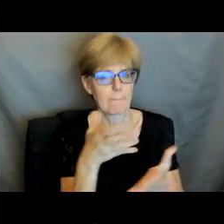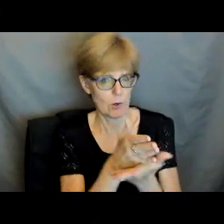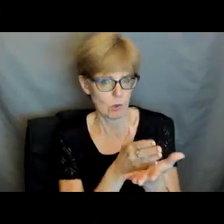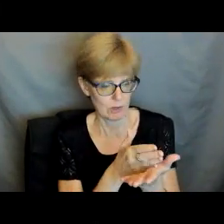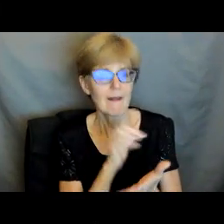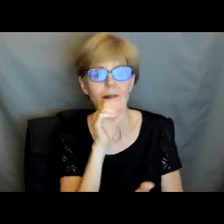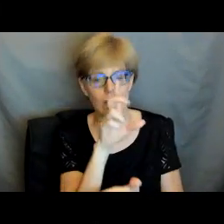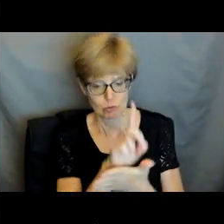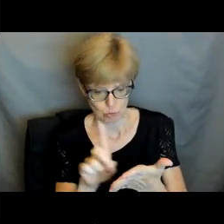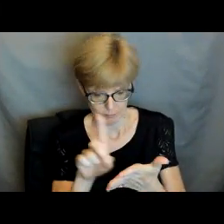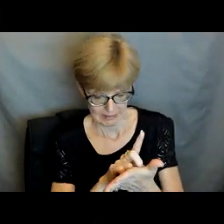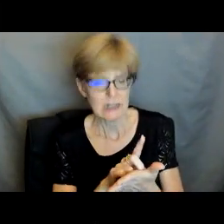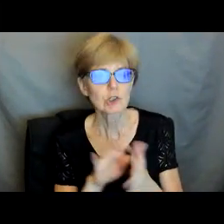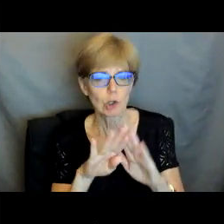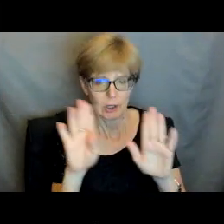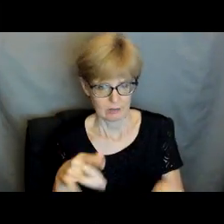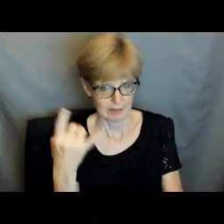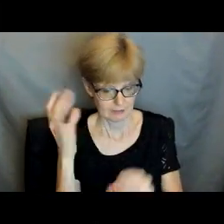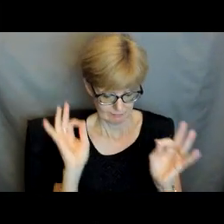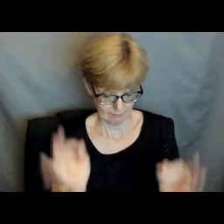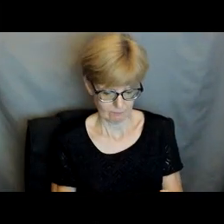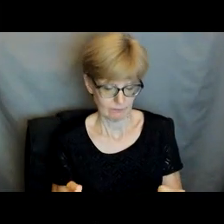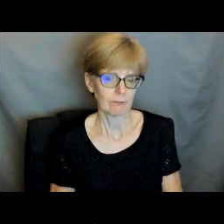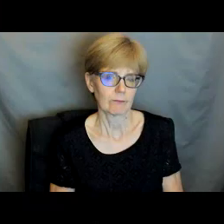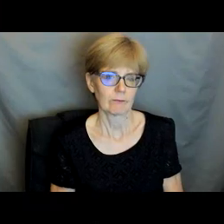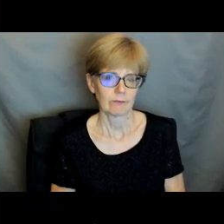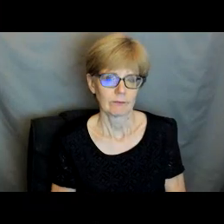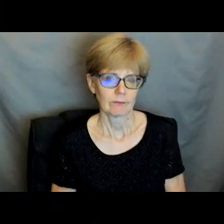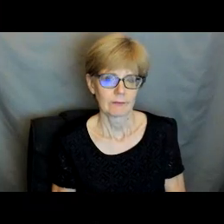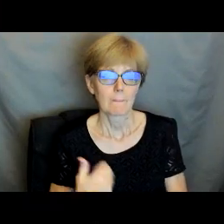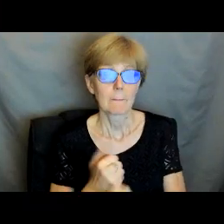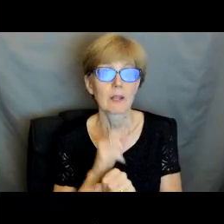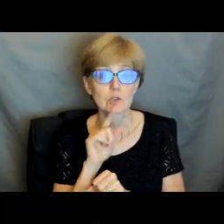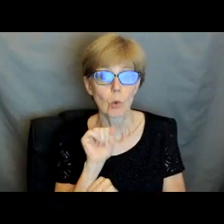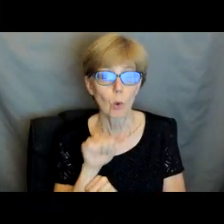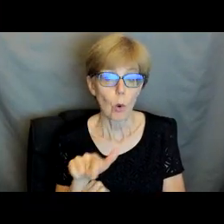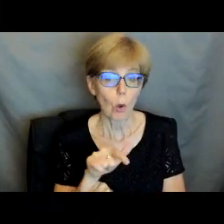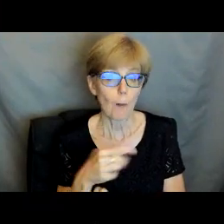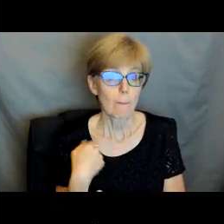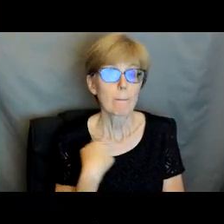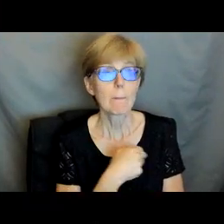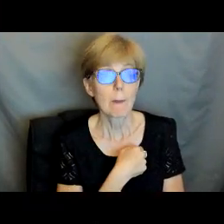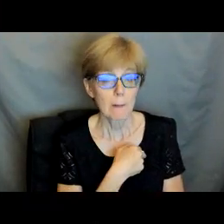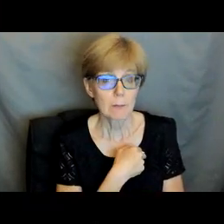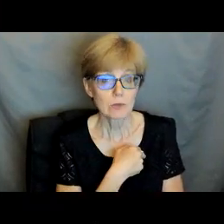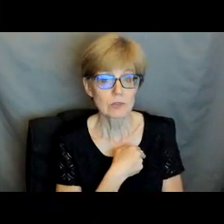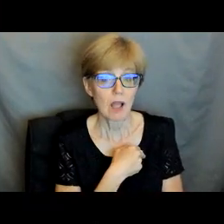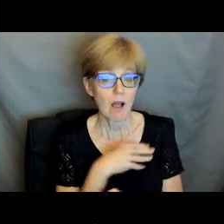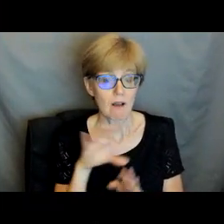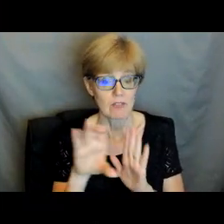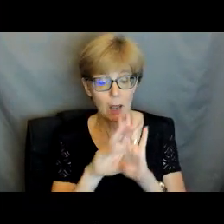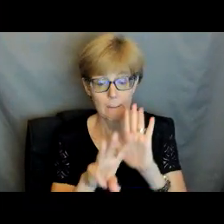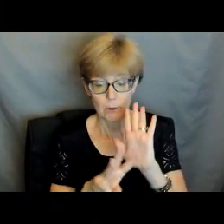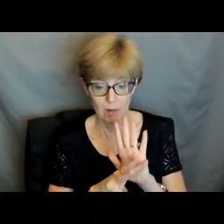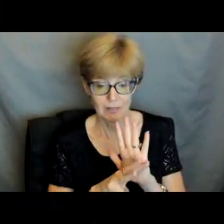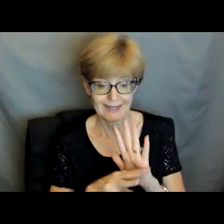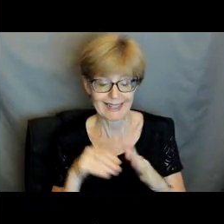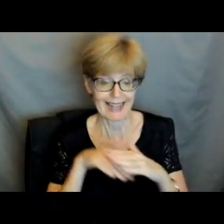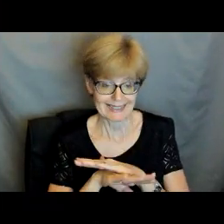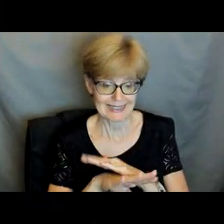housing, absolutely. Ensuring all members of the Commonwealth can access safe, dignified housing and